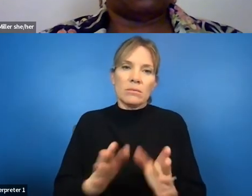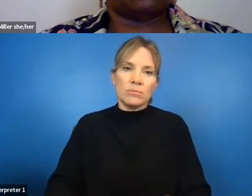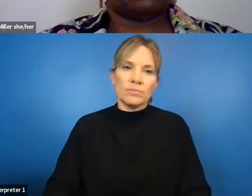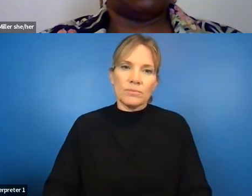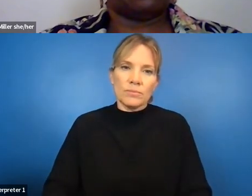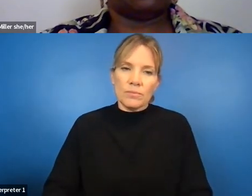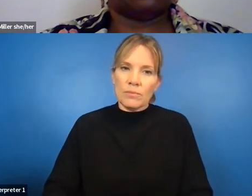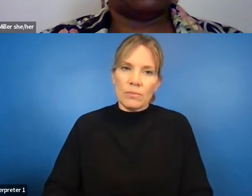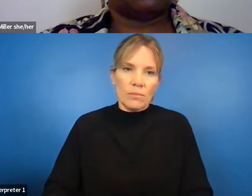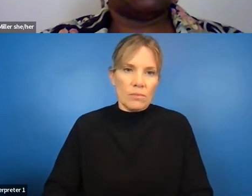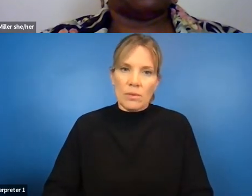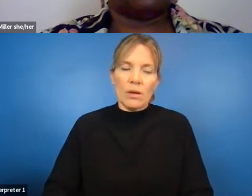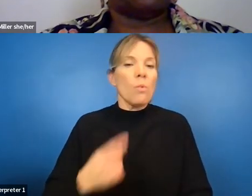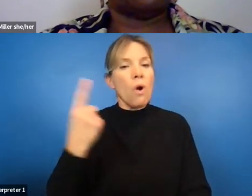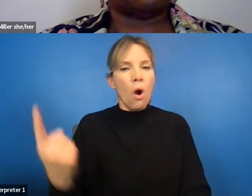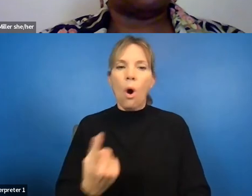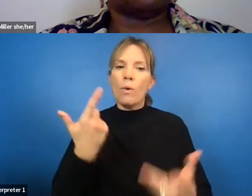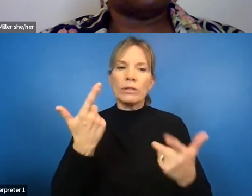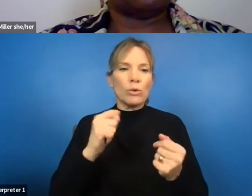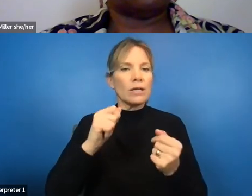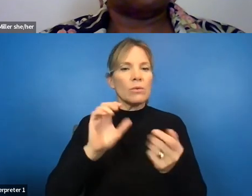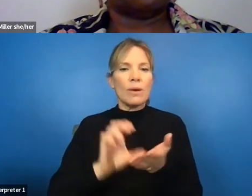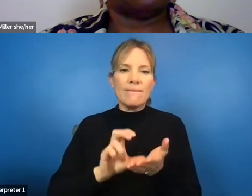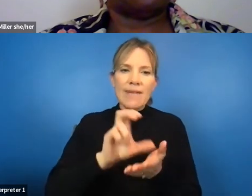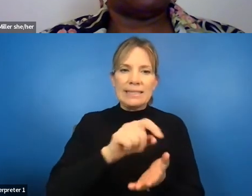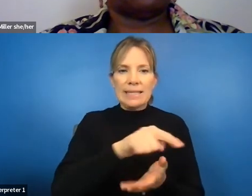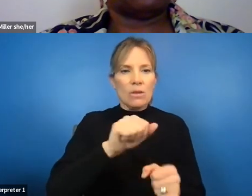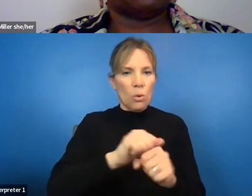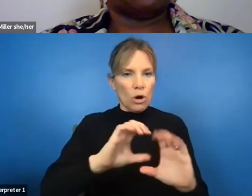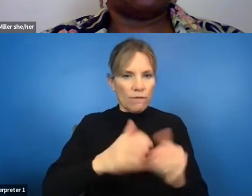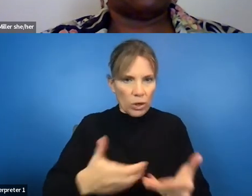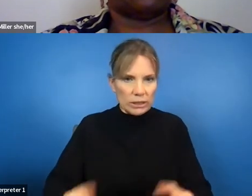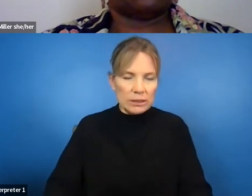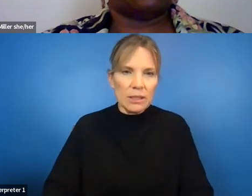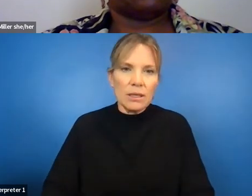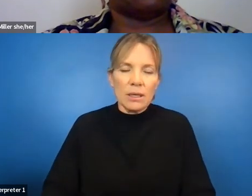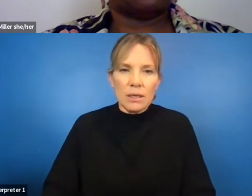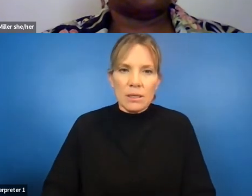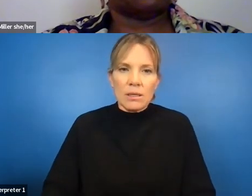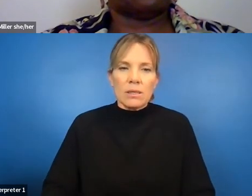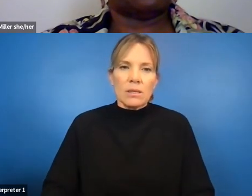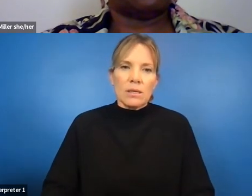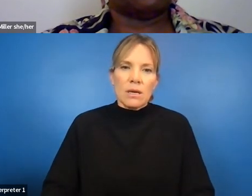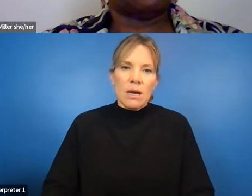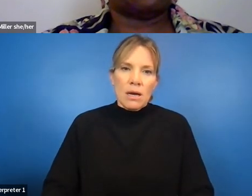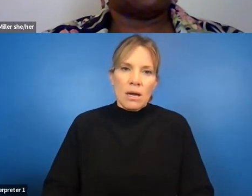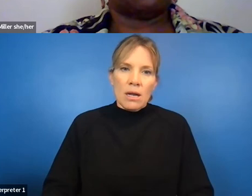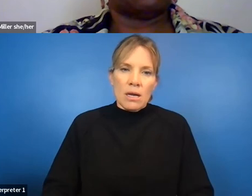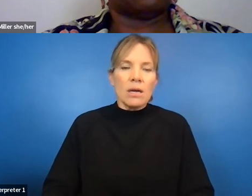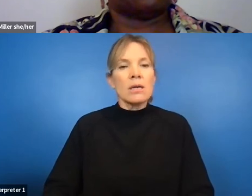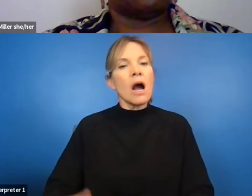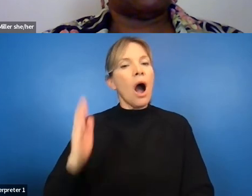you know, we're constantly trying to put investment in there. I think that I will say Illinois